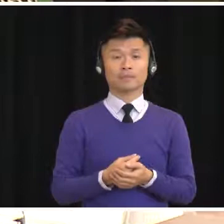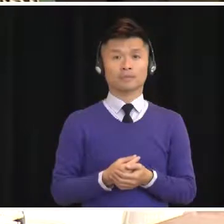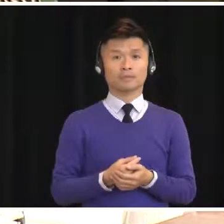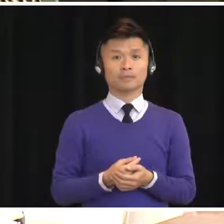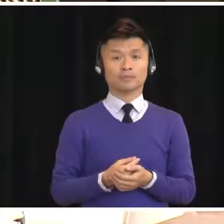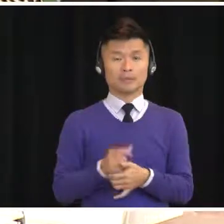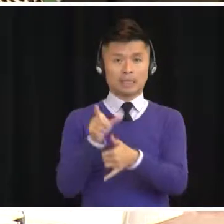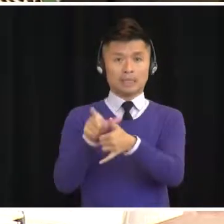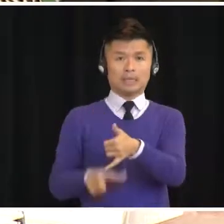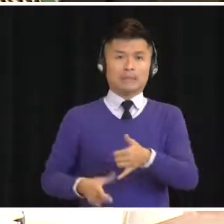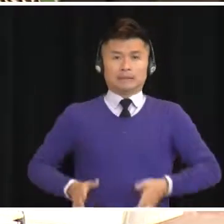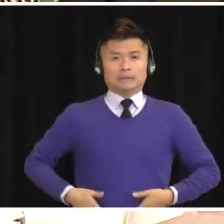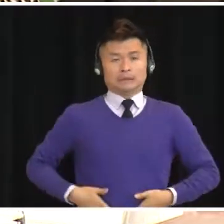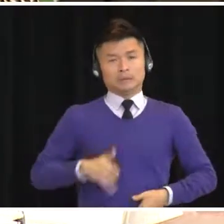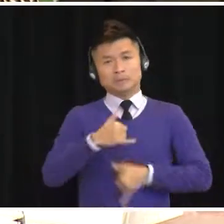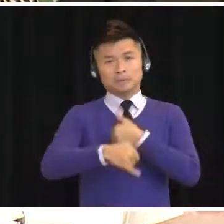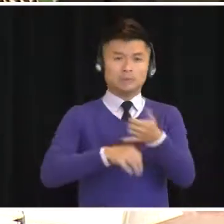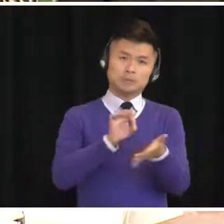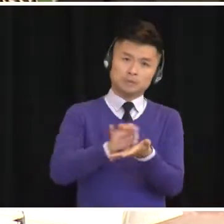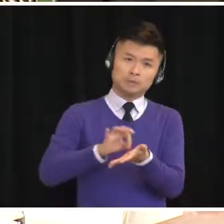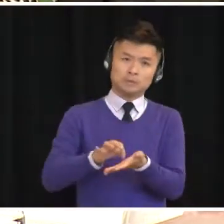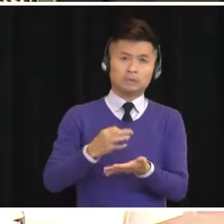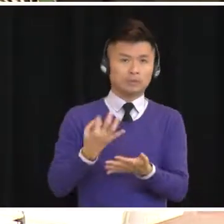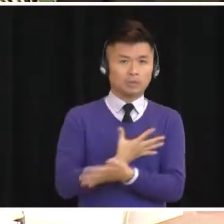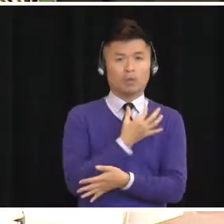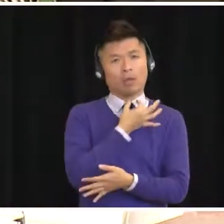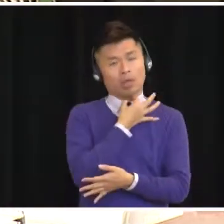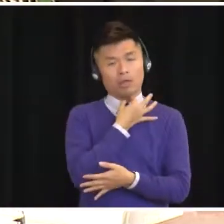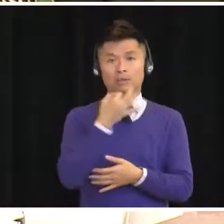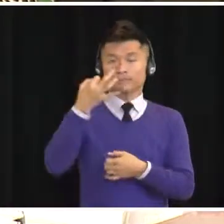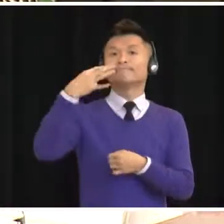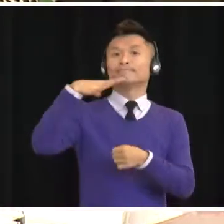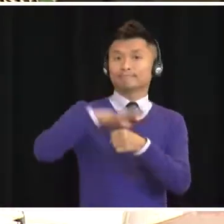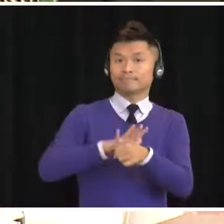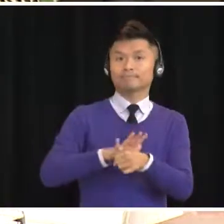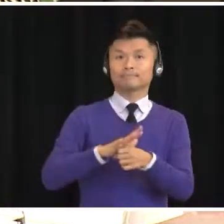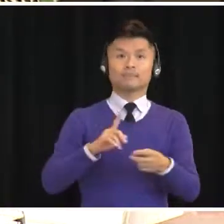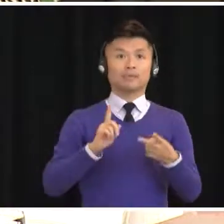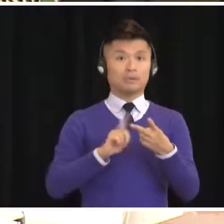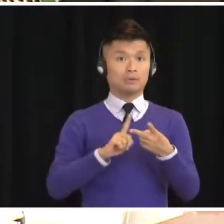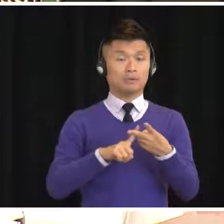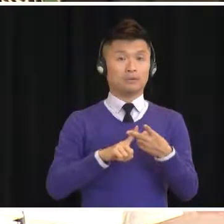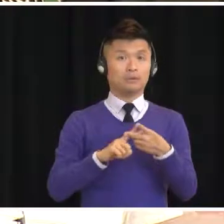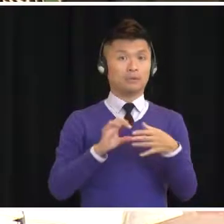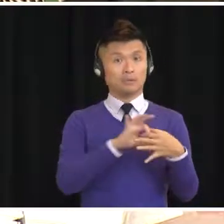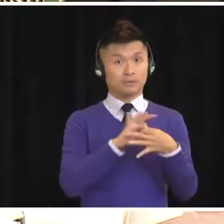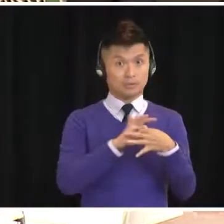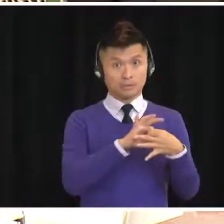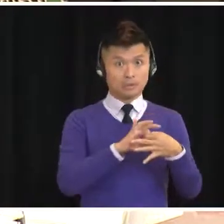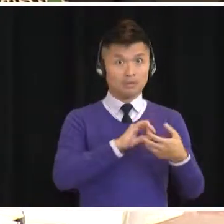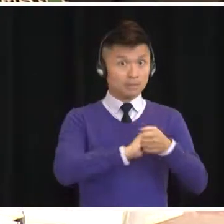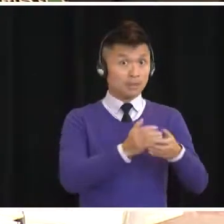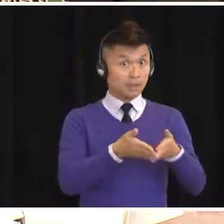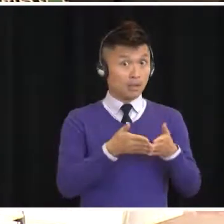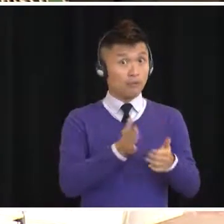social welfare services. For example, some economic support.